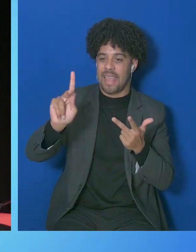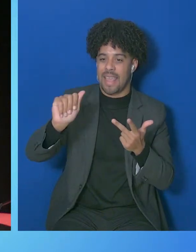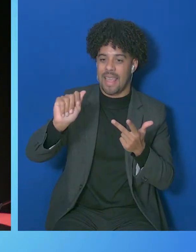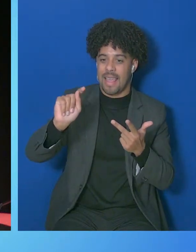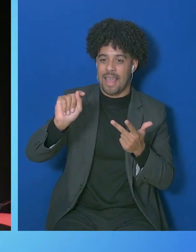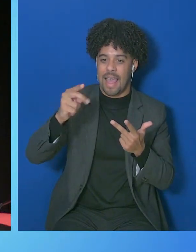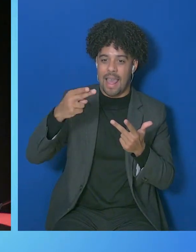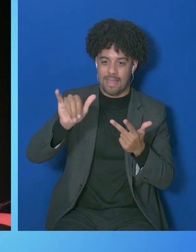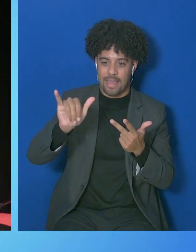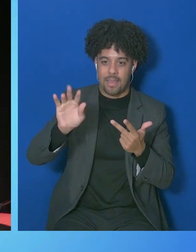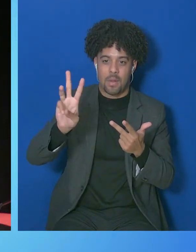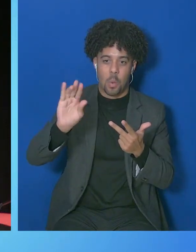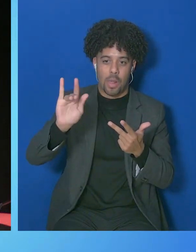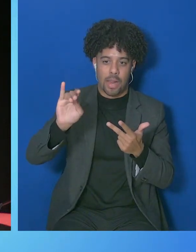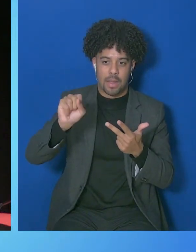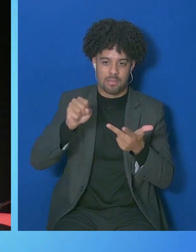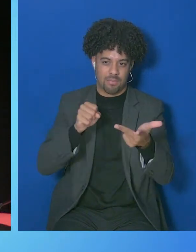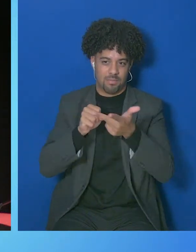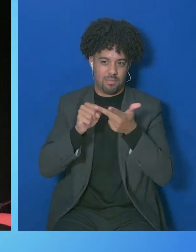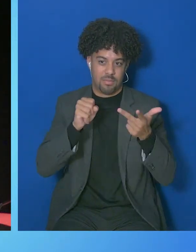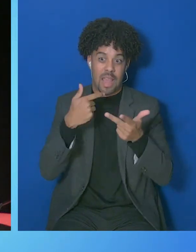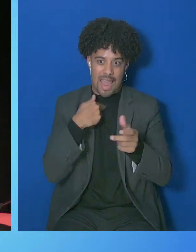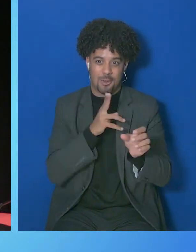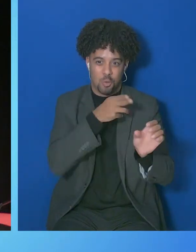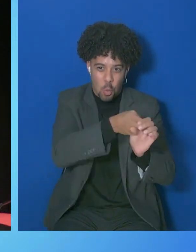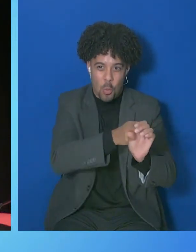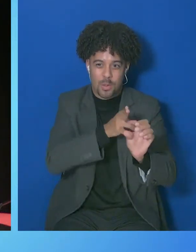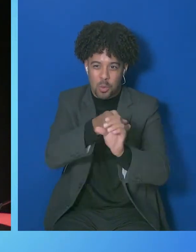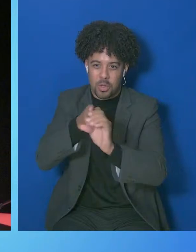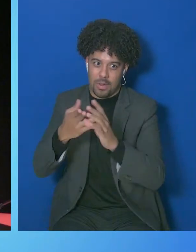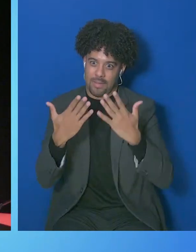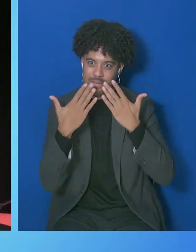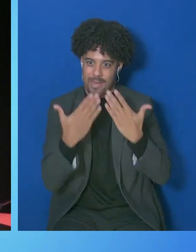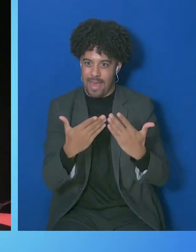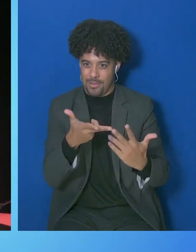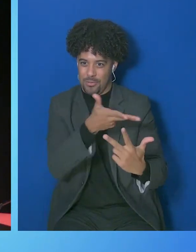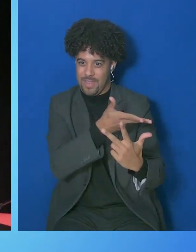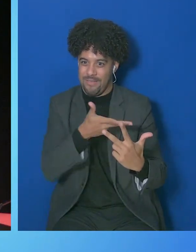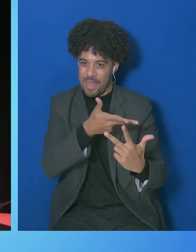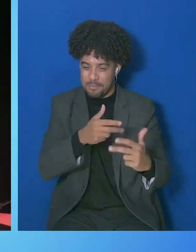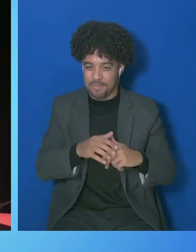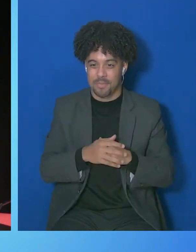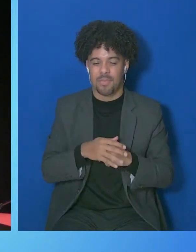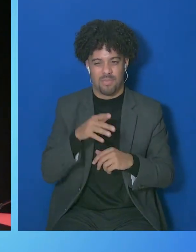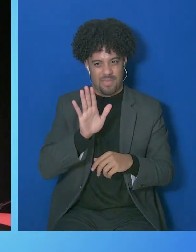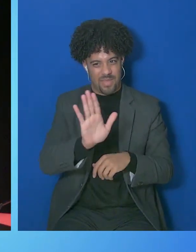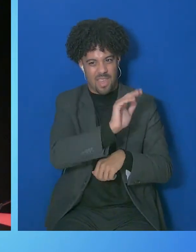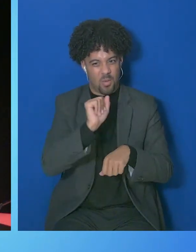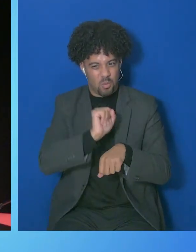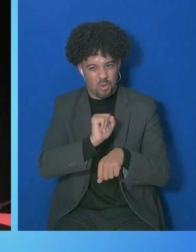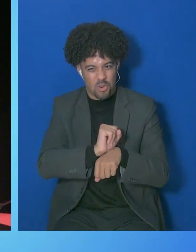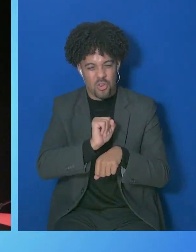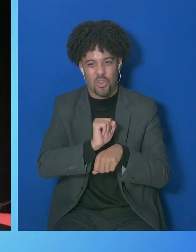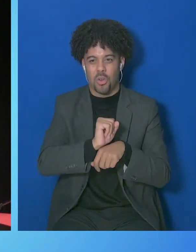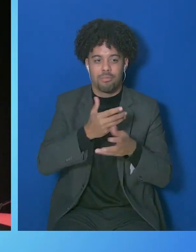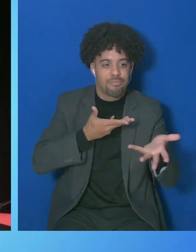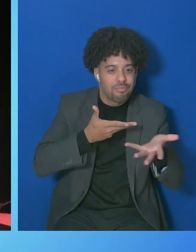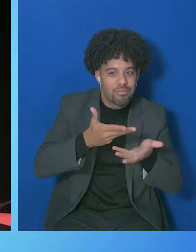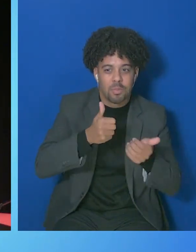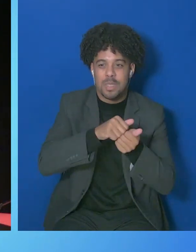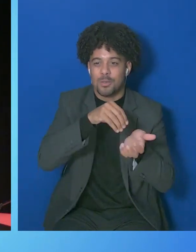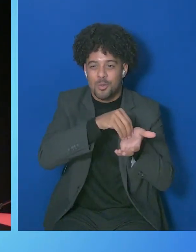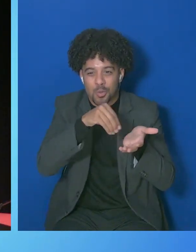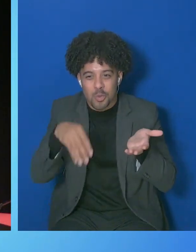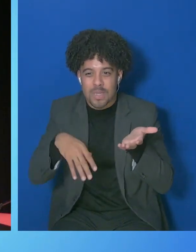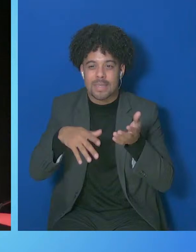I am thoroughly impressed and proud of how they spent their time working with students, in some cases parents, gen